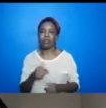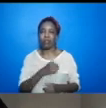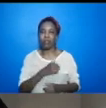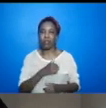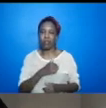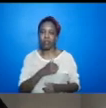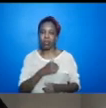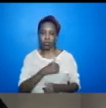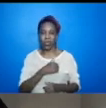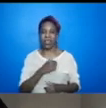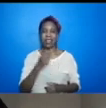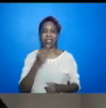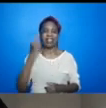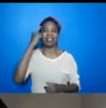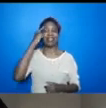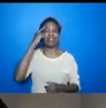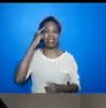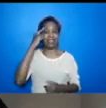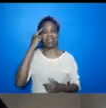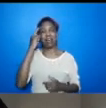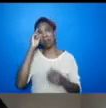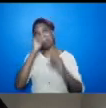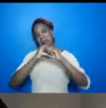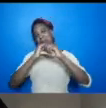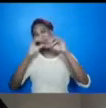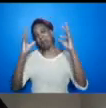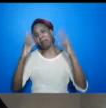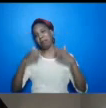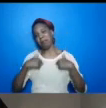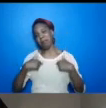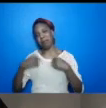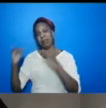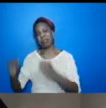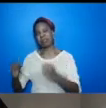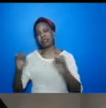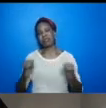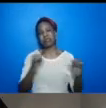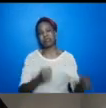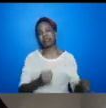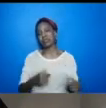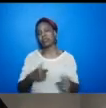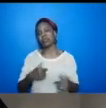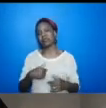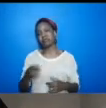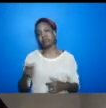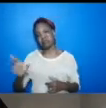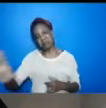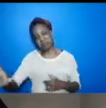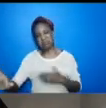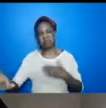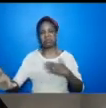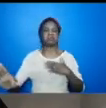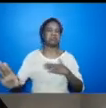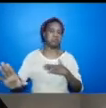of separation that is disintegrating, and we're recognizing both a global and a local